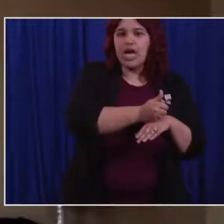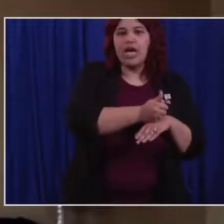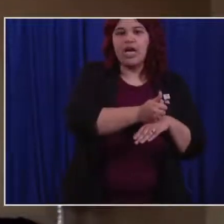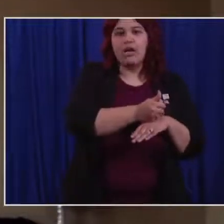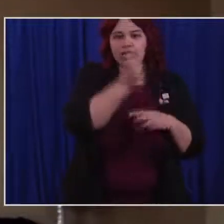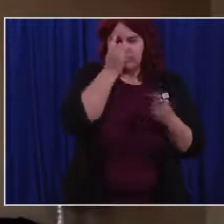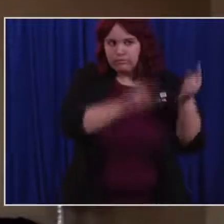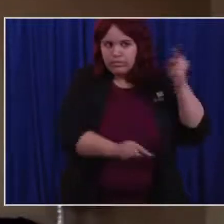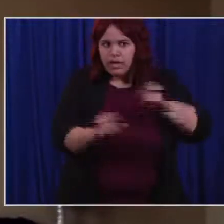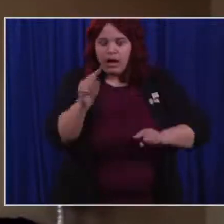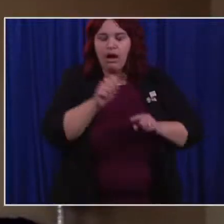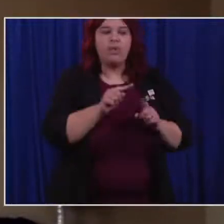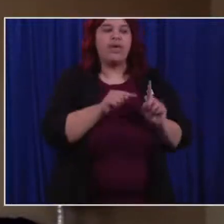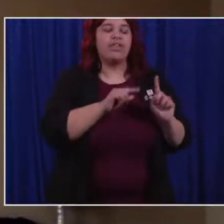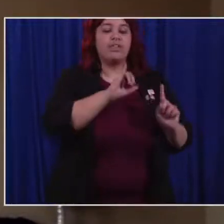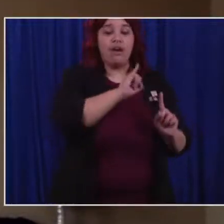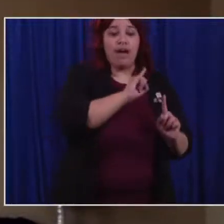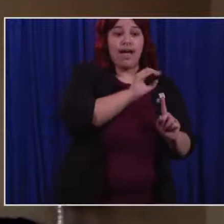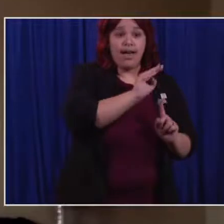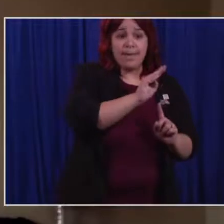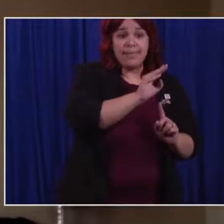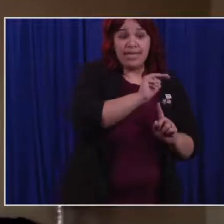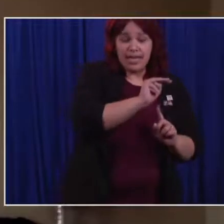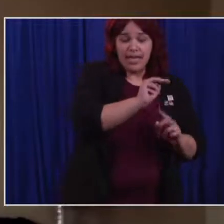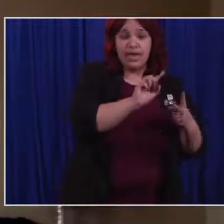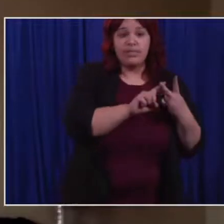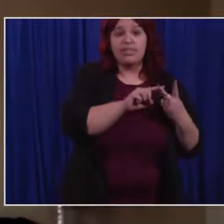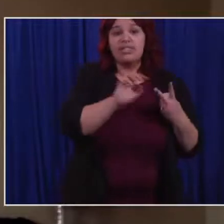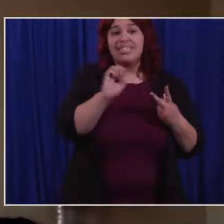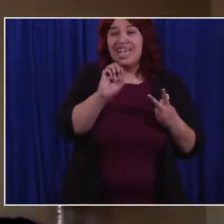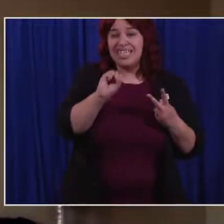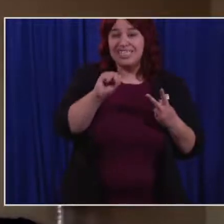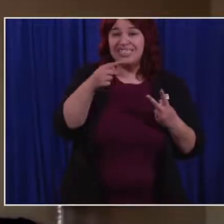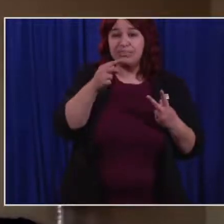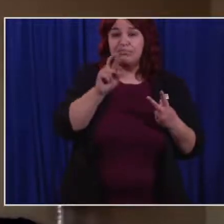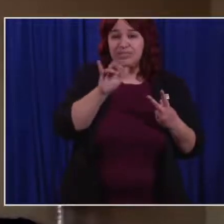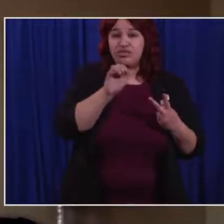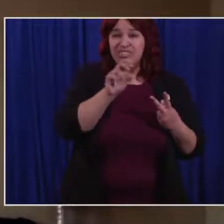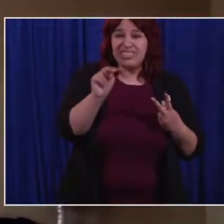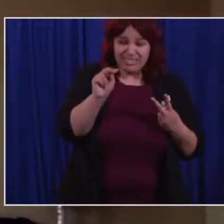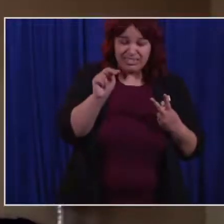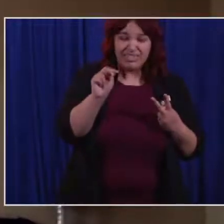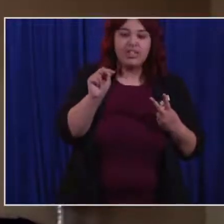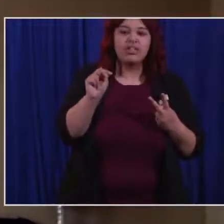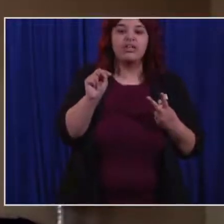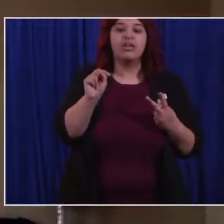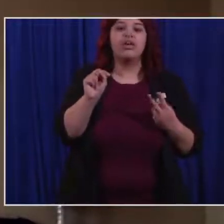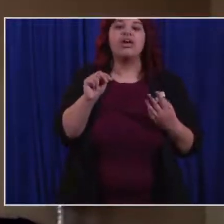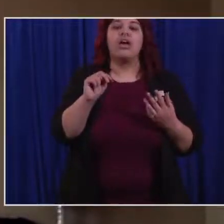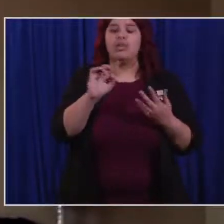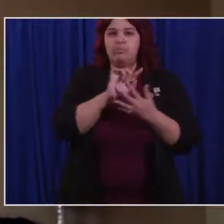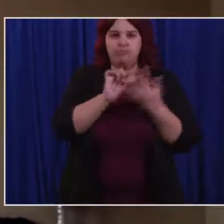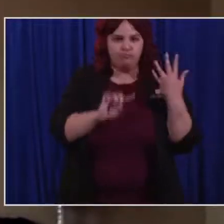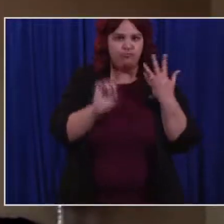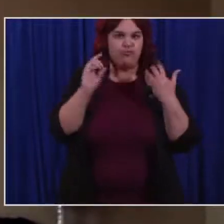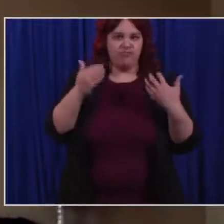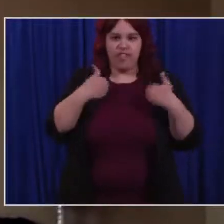with IBM, with Experian, that were a long process that we went through to actually have